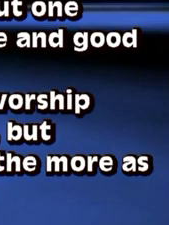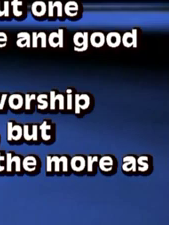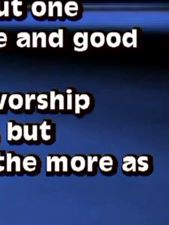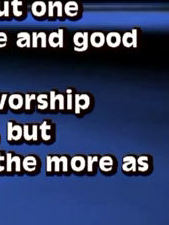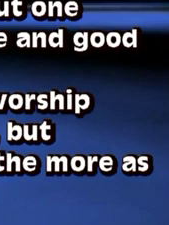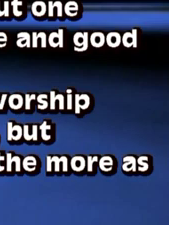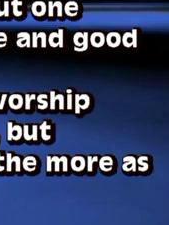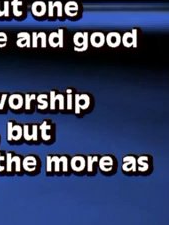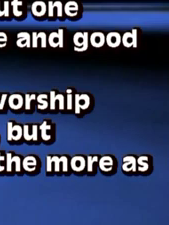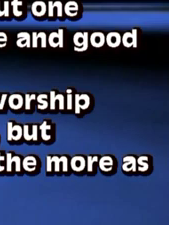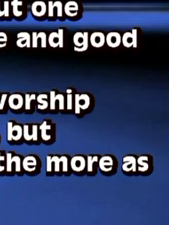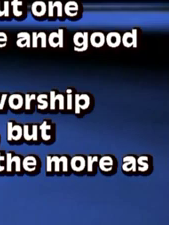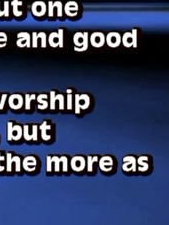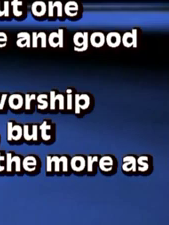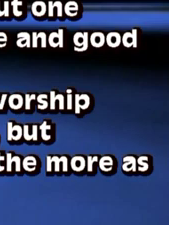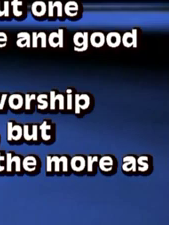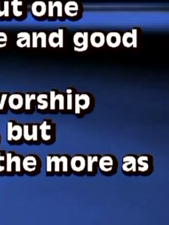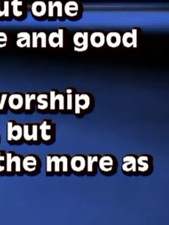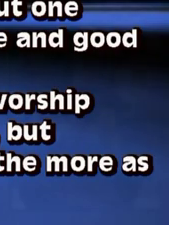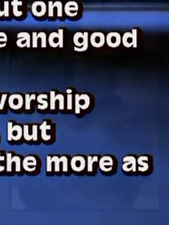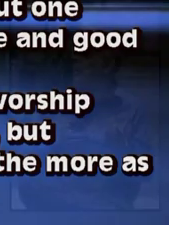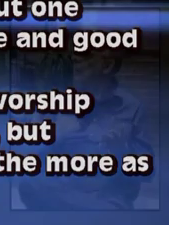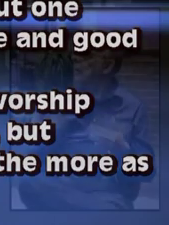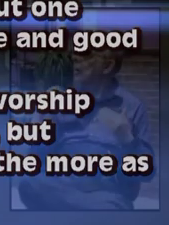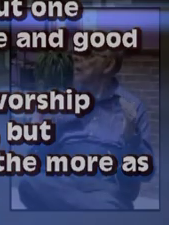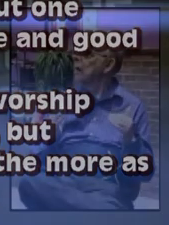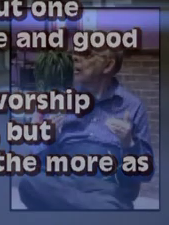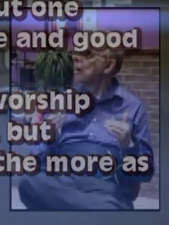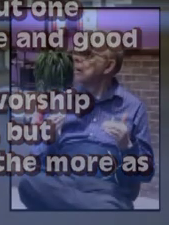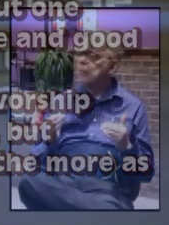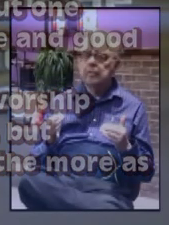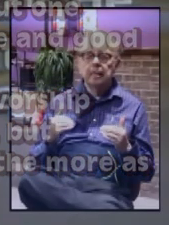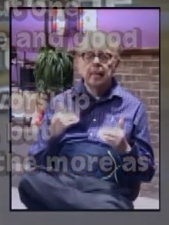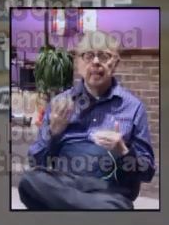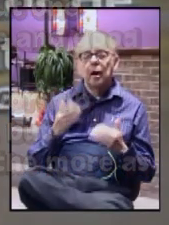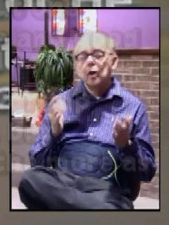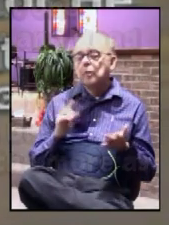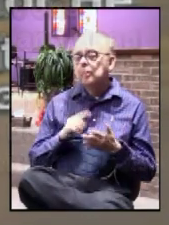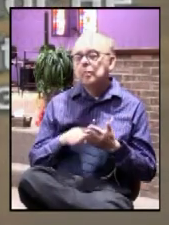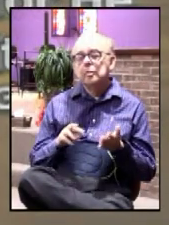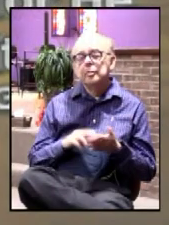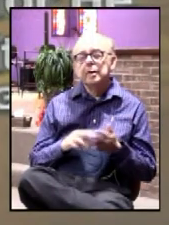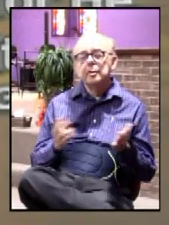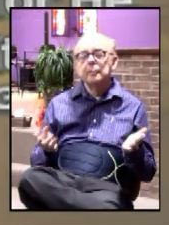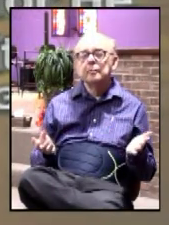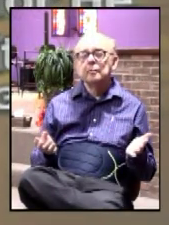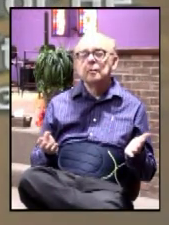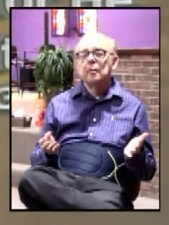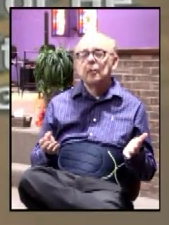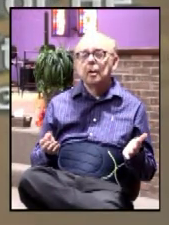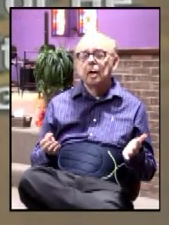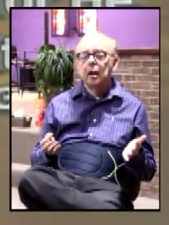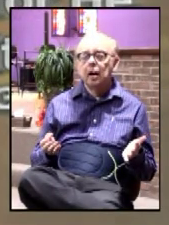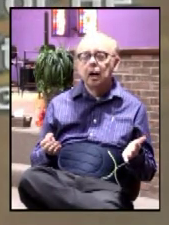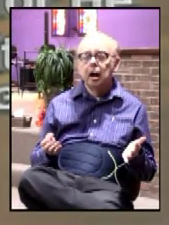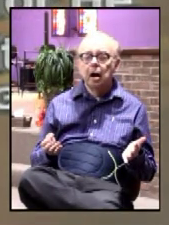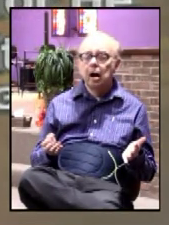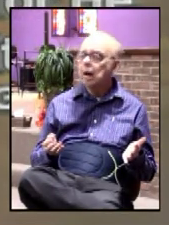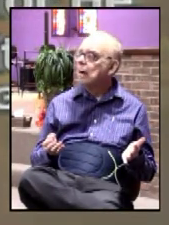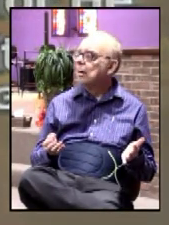Let us hold on to the confession of our hope. What is our hope, ladies and gentlemen?